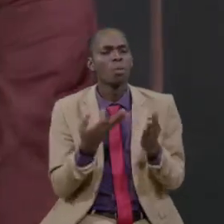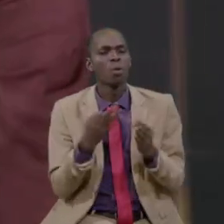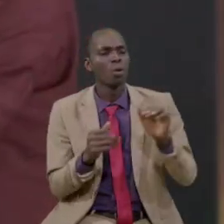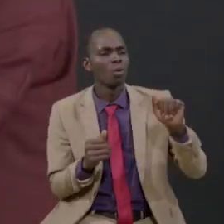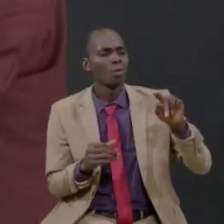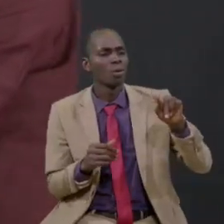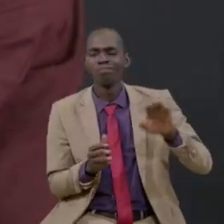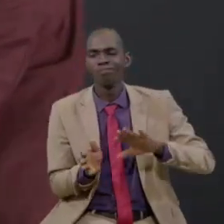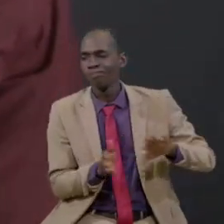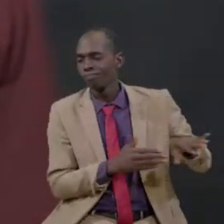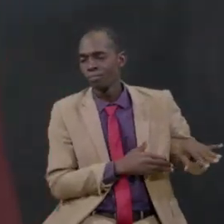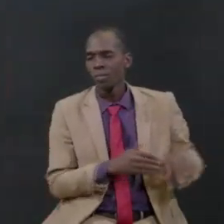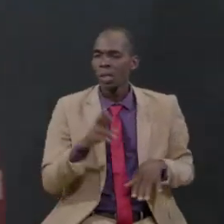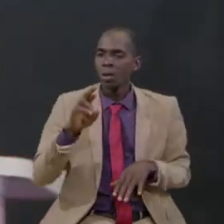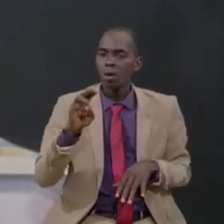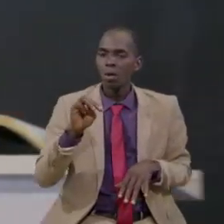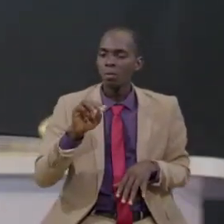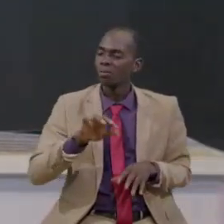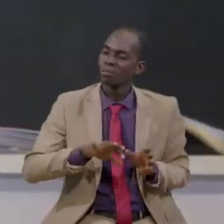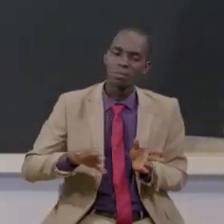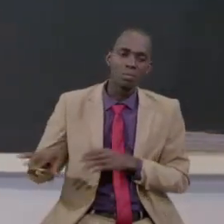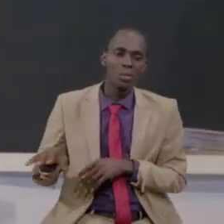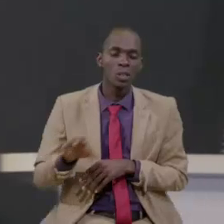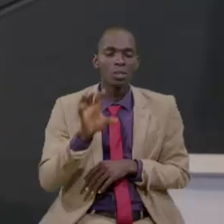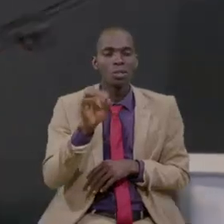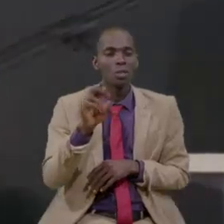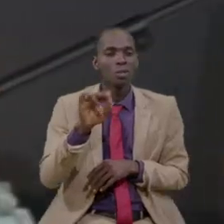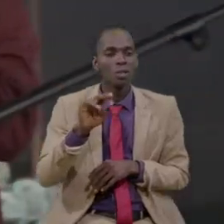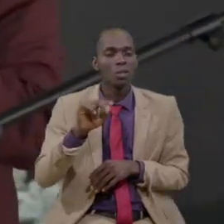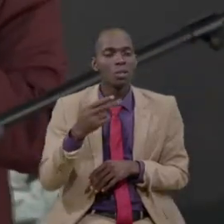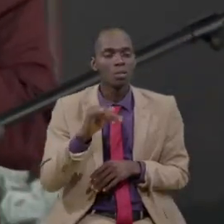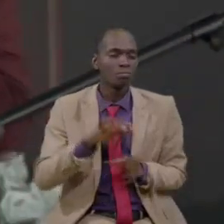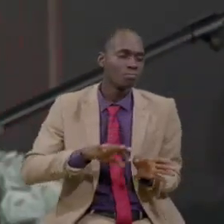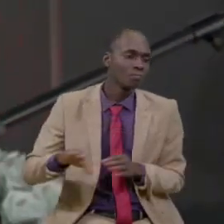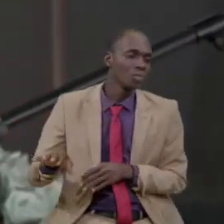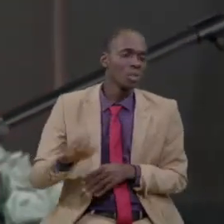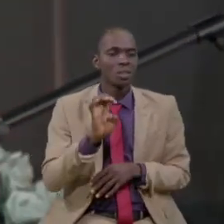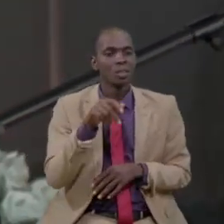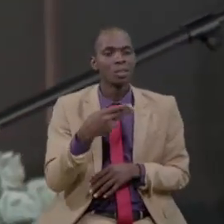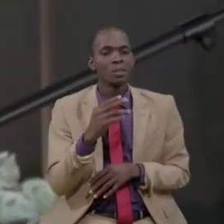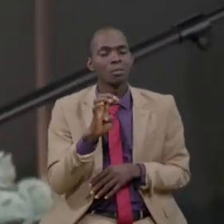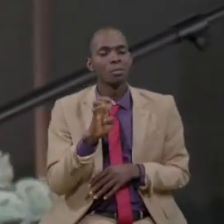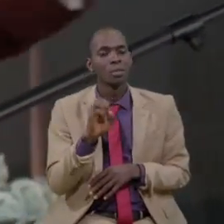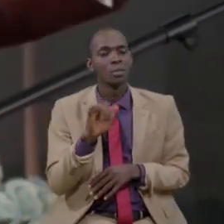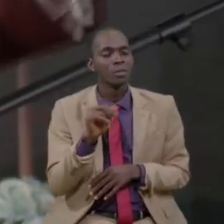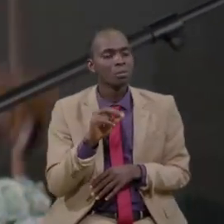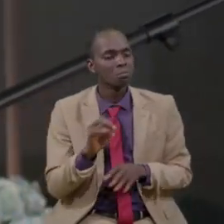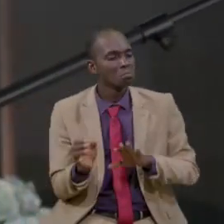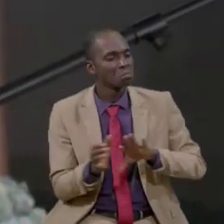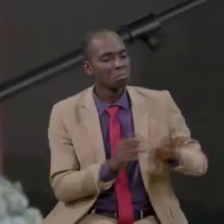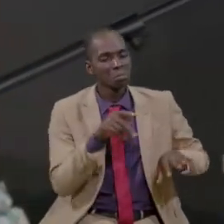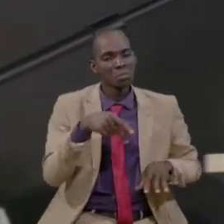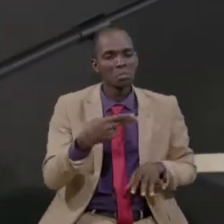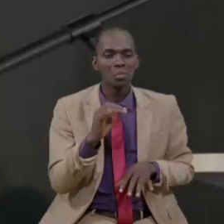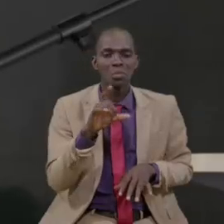and Corinthians and Galatians and Ephesians and the, you know, Philippians, Colossians. Read that one. But what